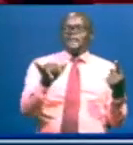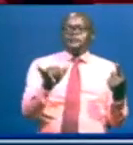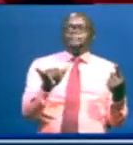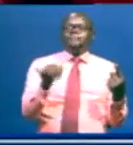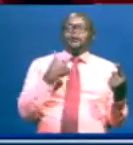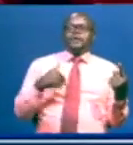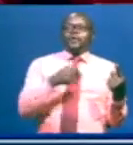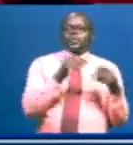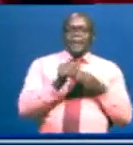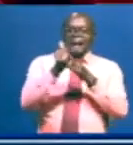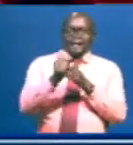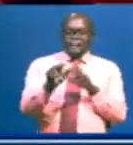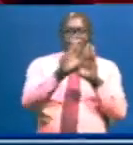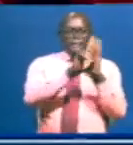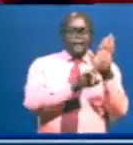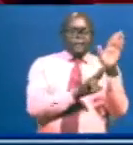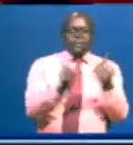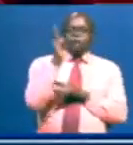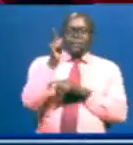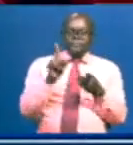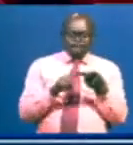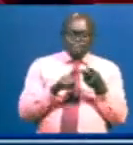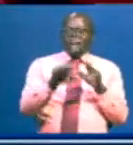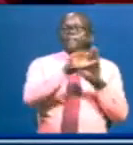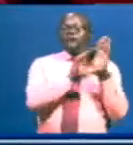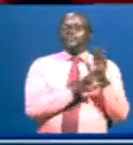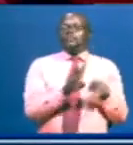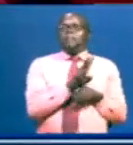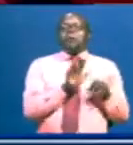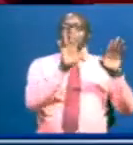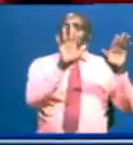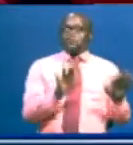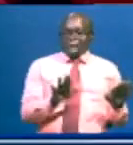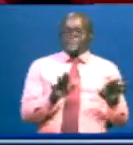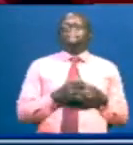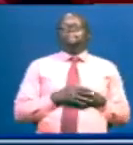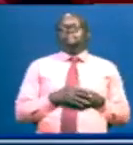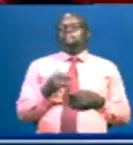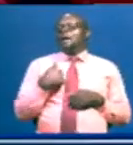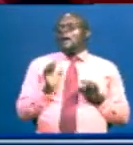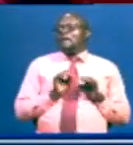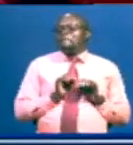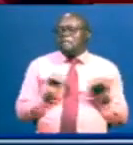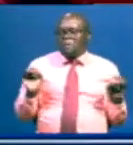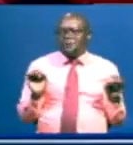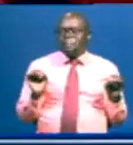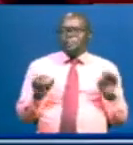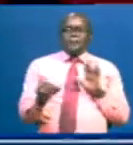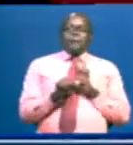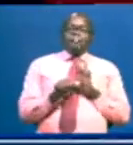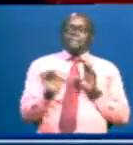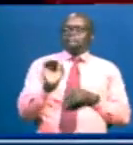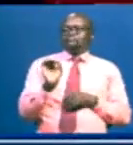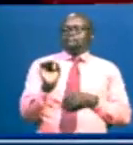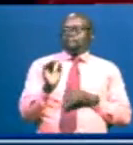we are guided by the rule of law and the Constitution. Madam Speaker, I have no problem